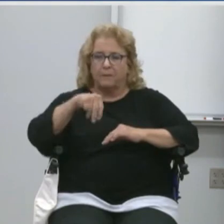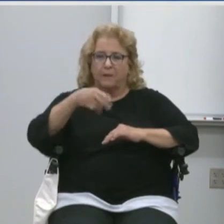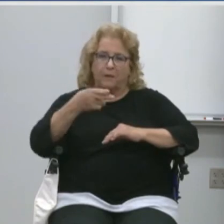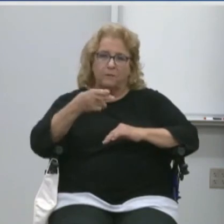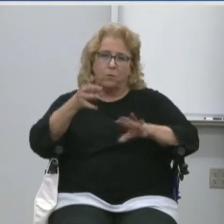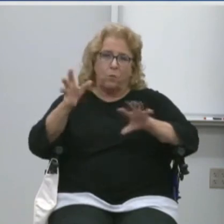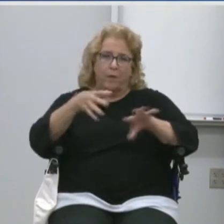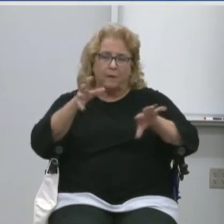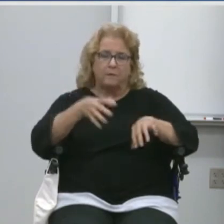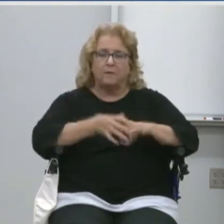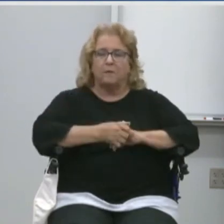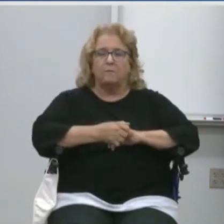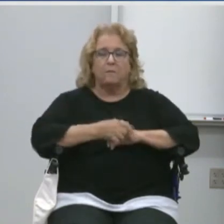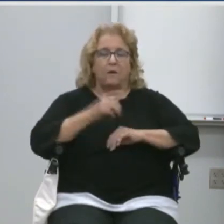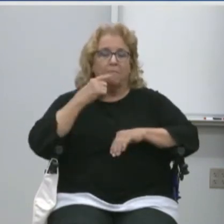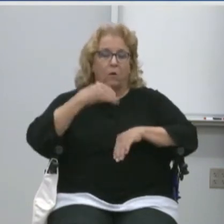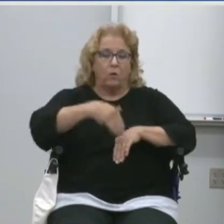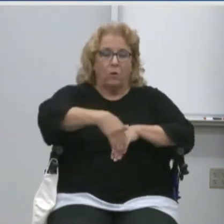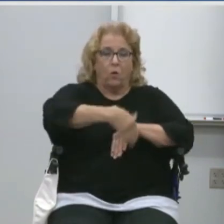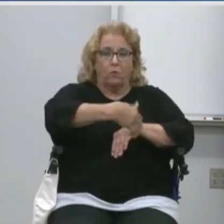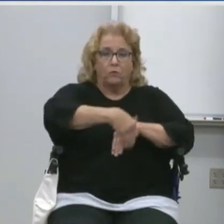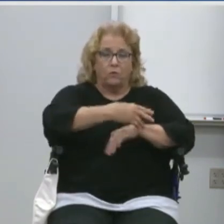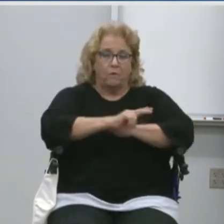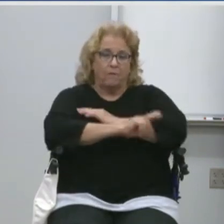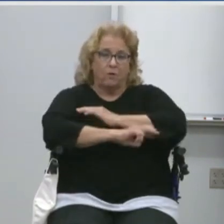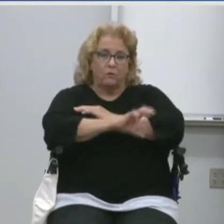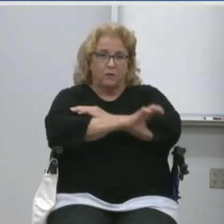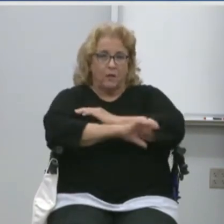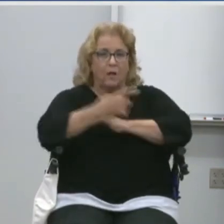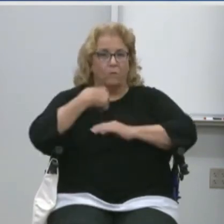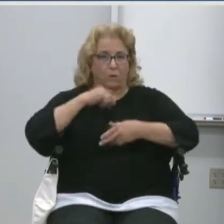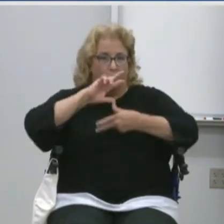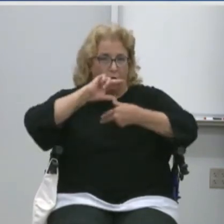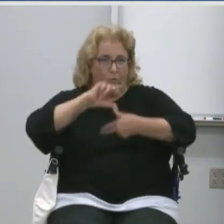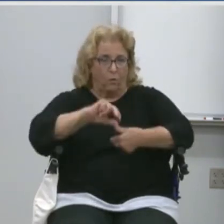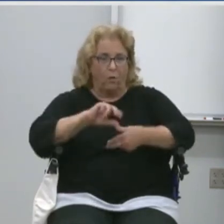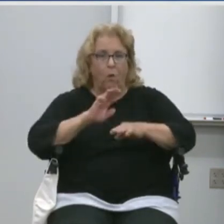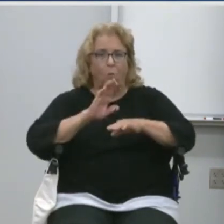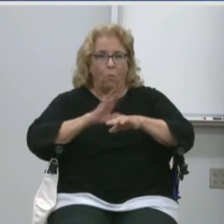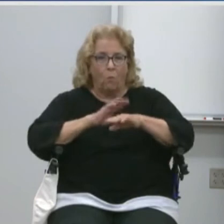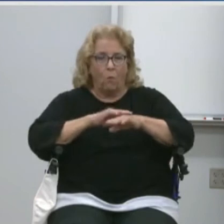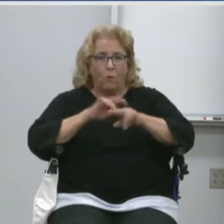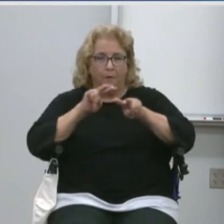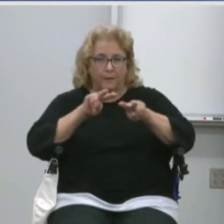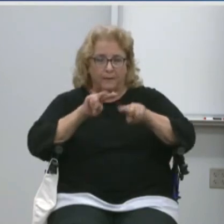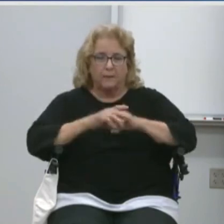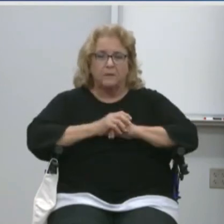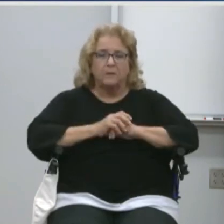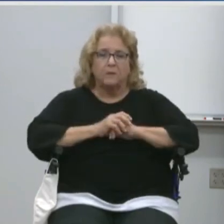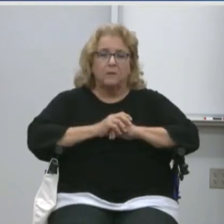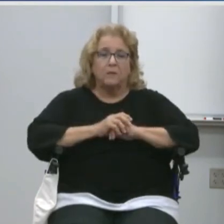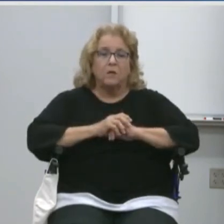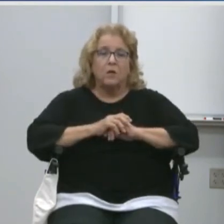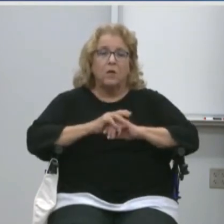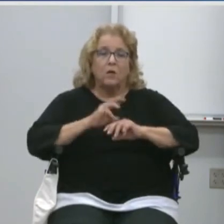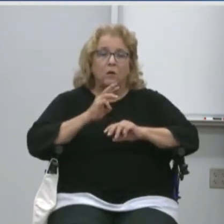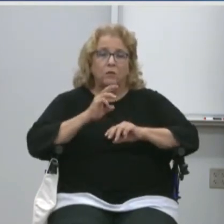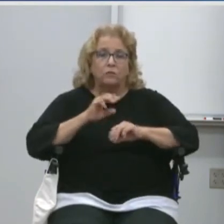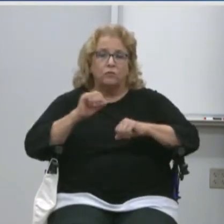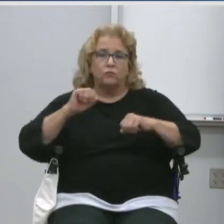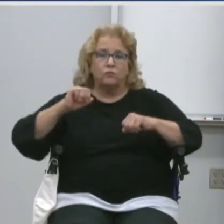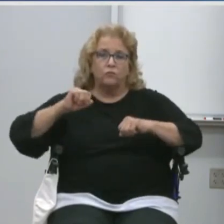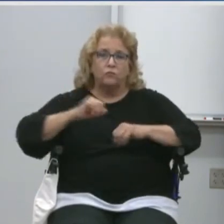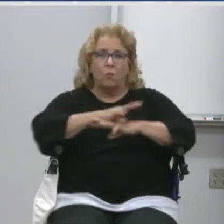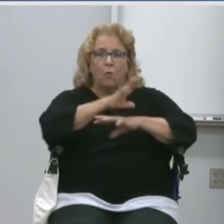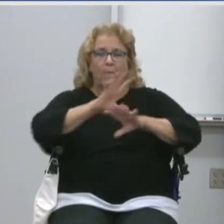range. So for coastal Volusia County, we are under a hurricane warning. We all are under a storm surge watch. And also